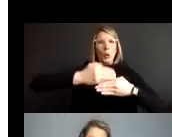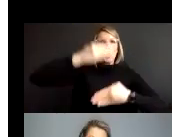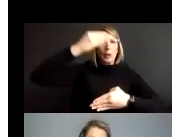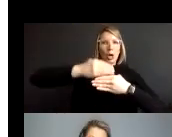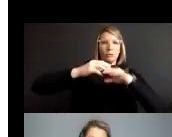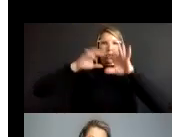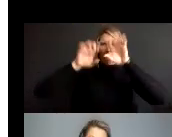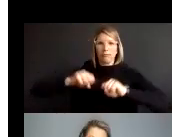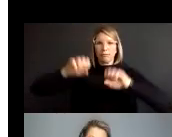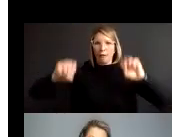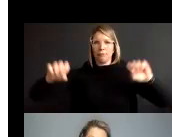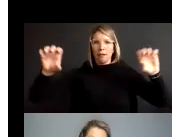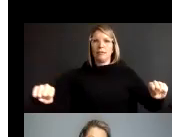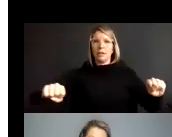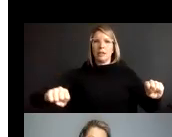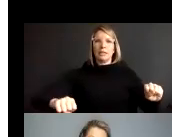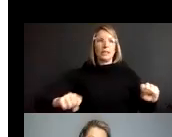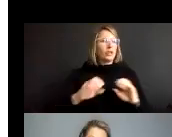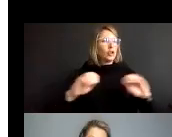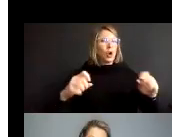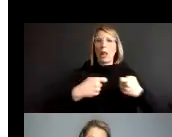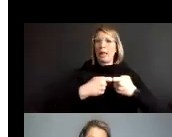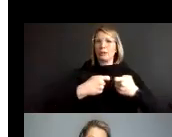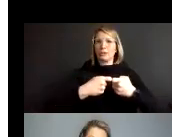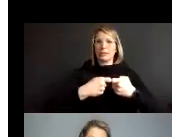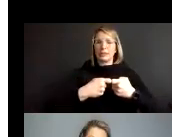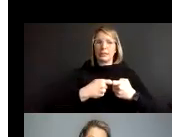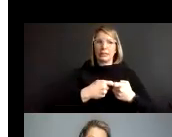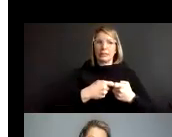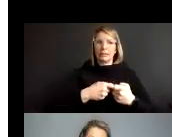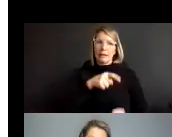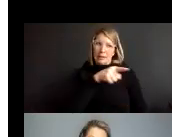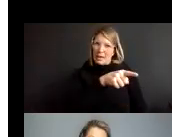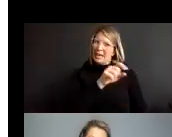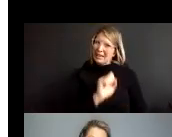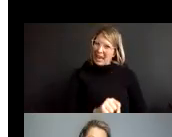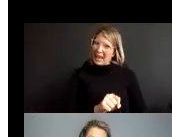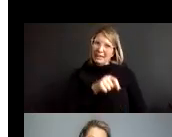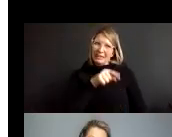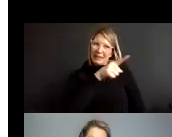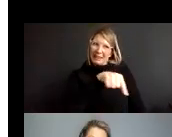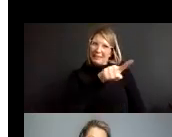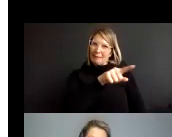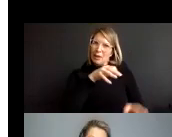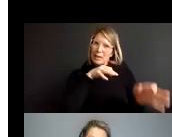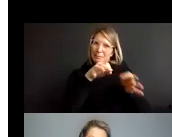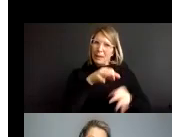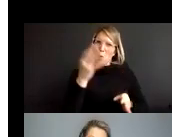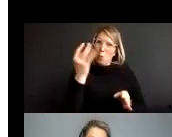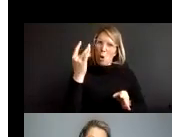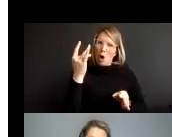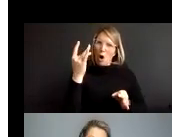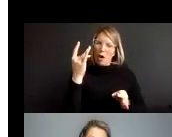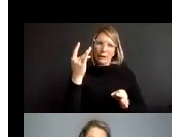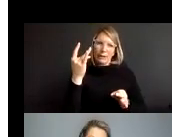water, it's the middle of winter, just a risky living situation. Can the adult describe what's happening? Can they